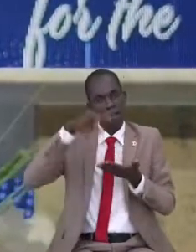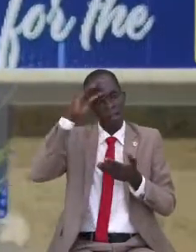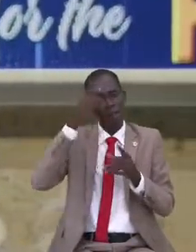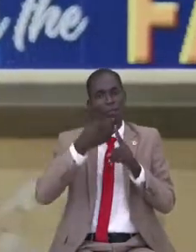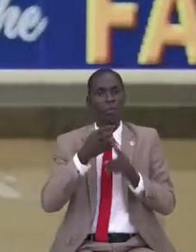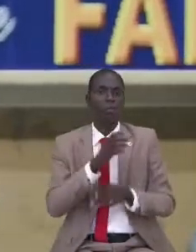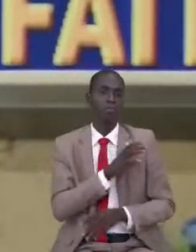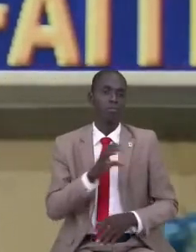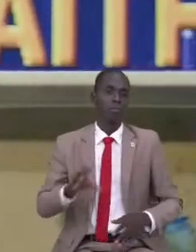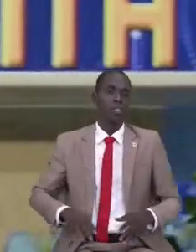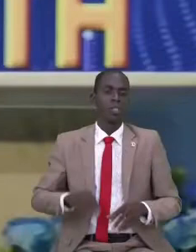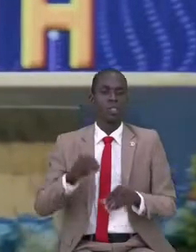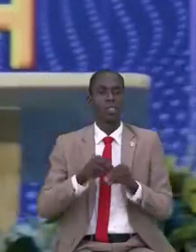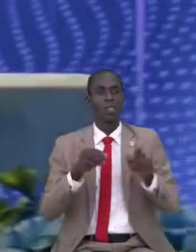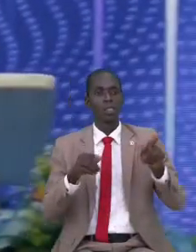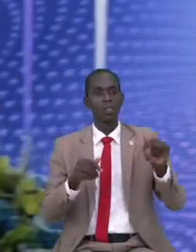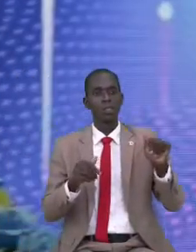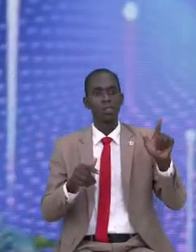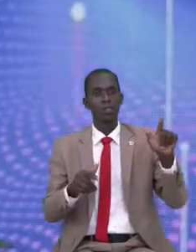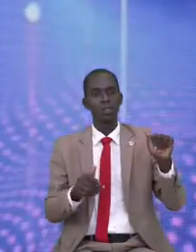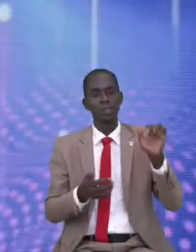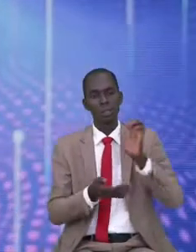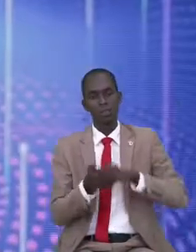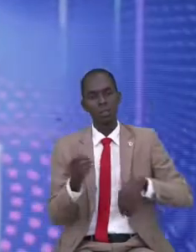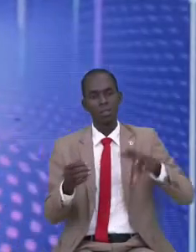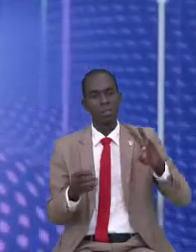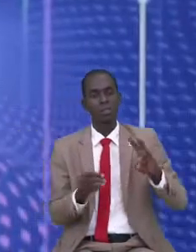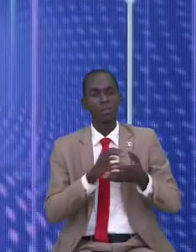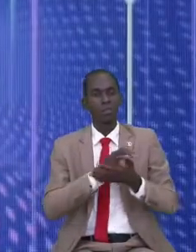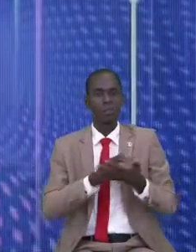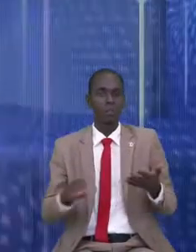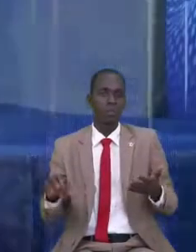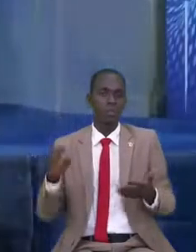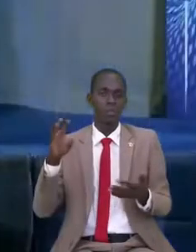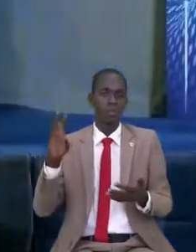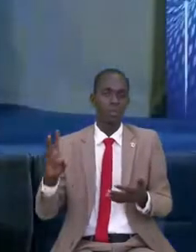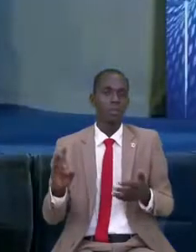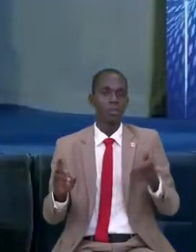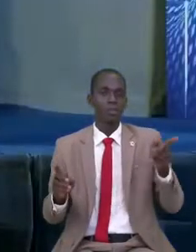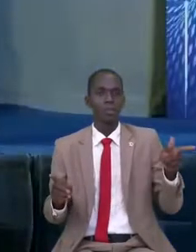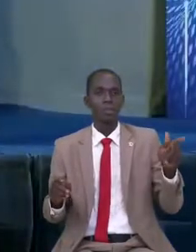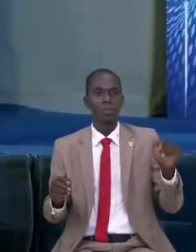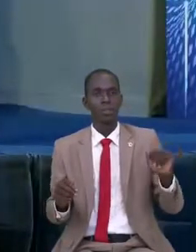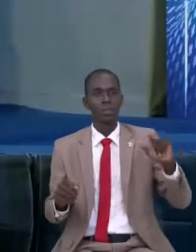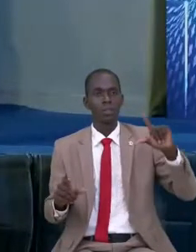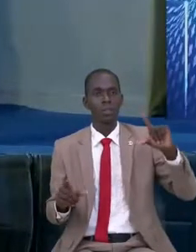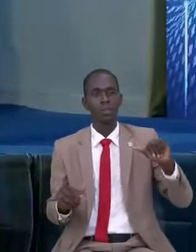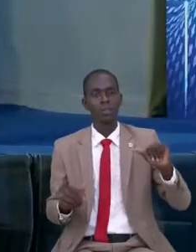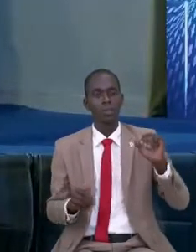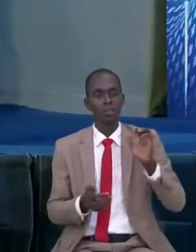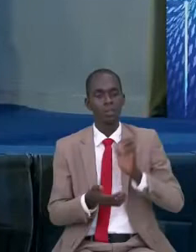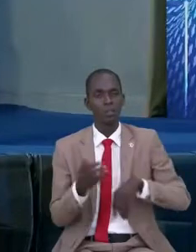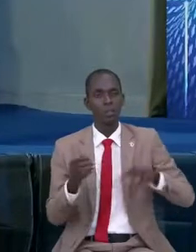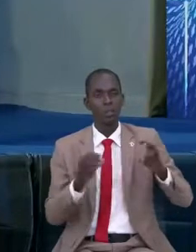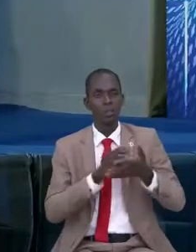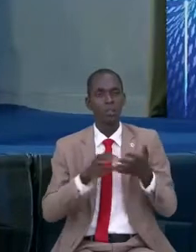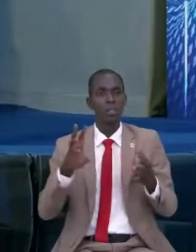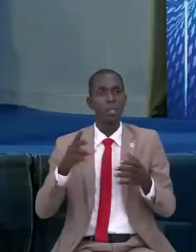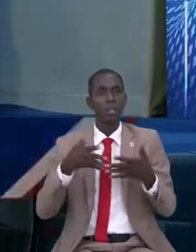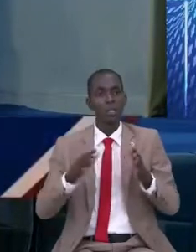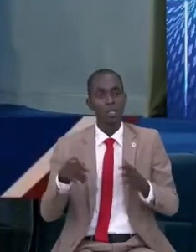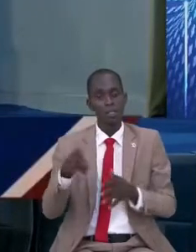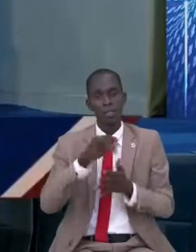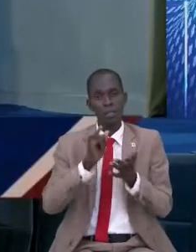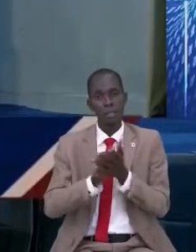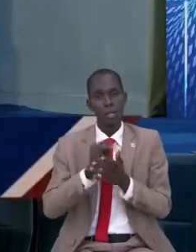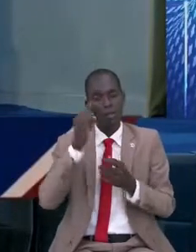Christ. In Galatians chapter 6, reading from verse 6, let him that is taught